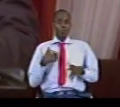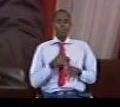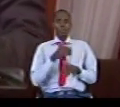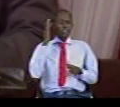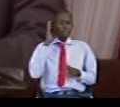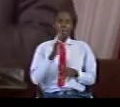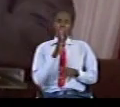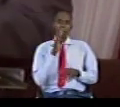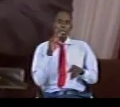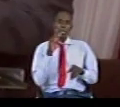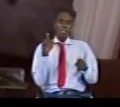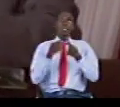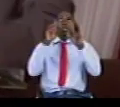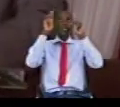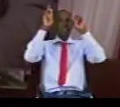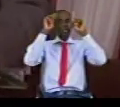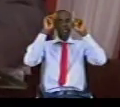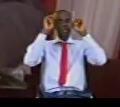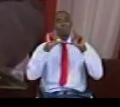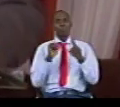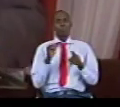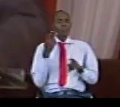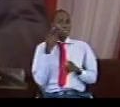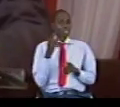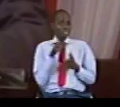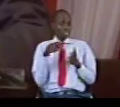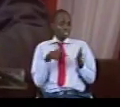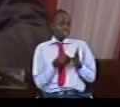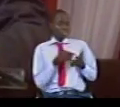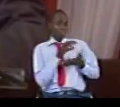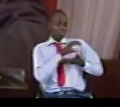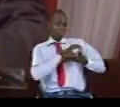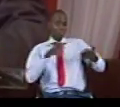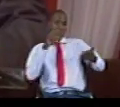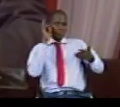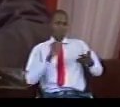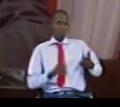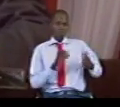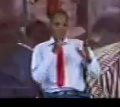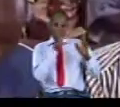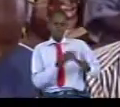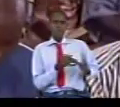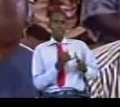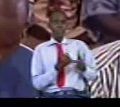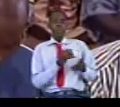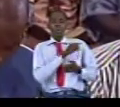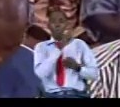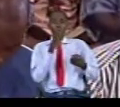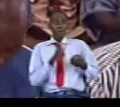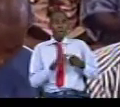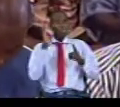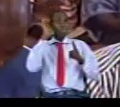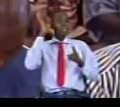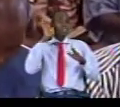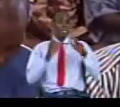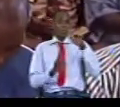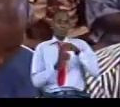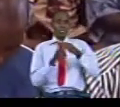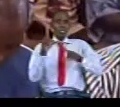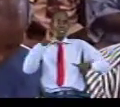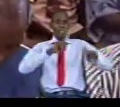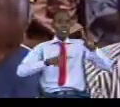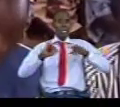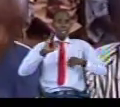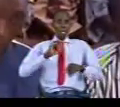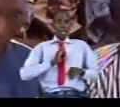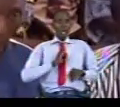I think these are verses you must make personal. When he shall appear, I shall be like him. When he shall